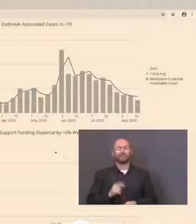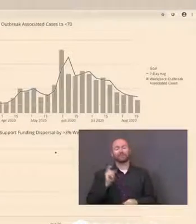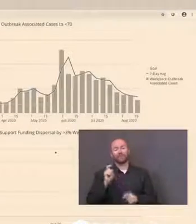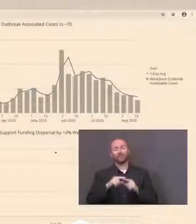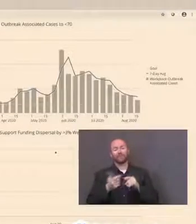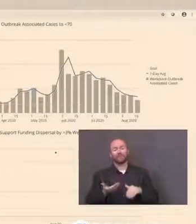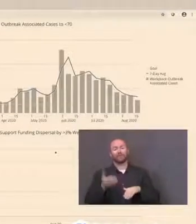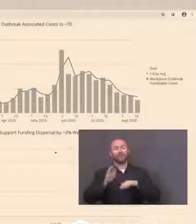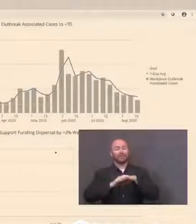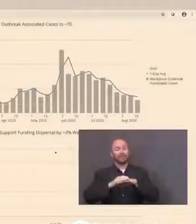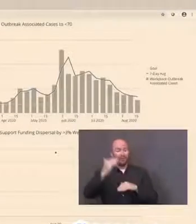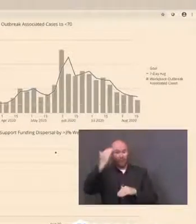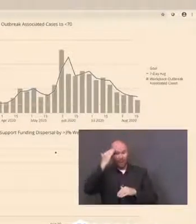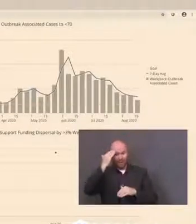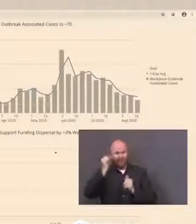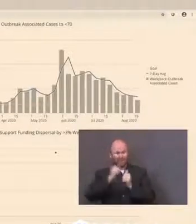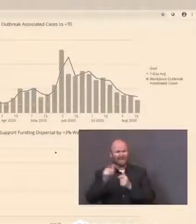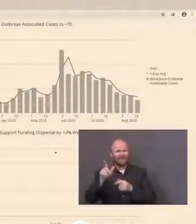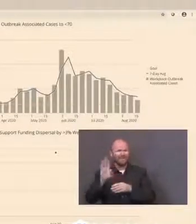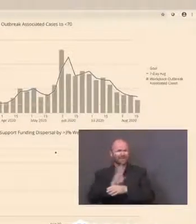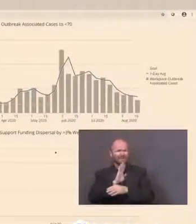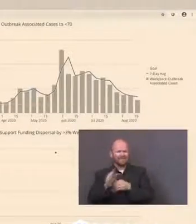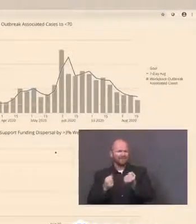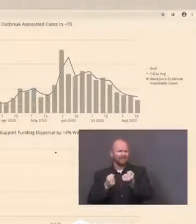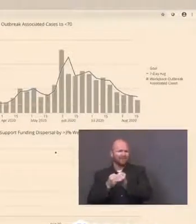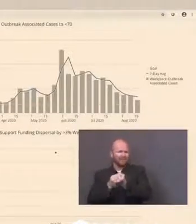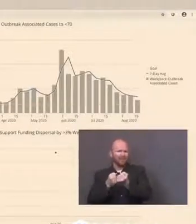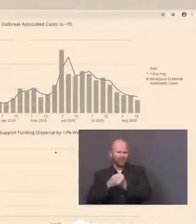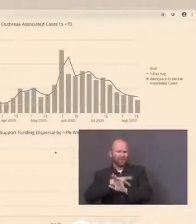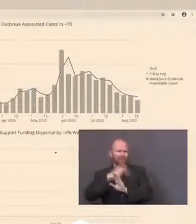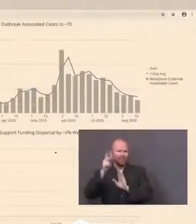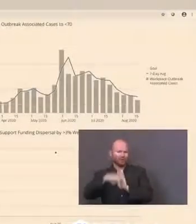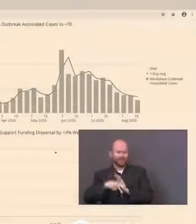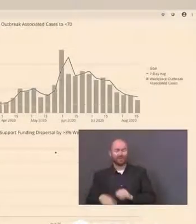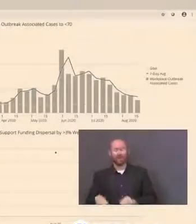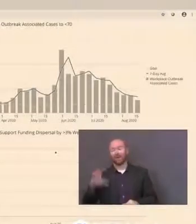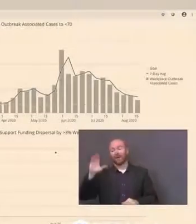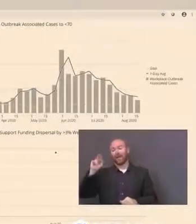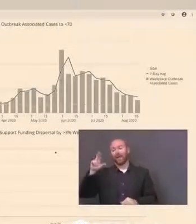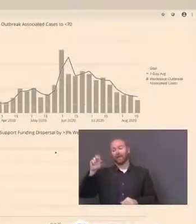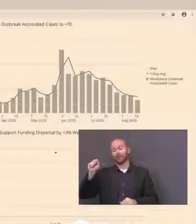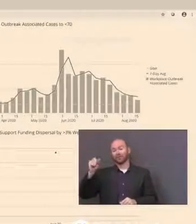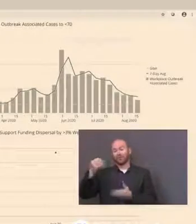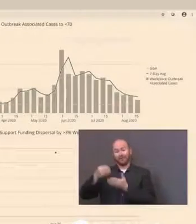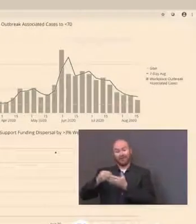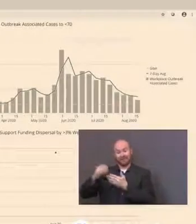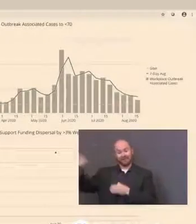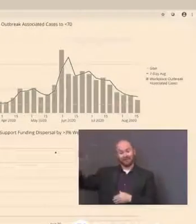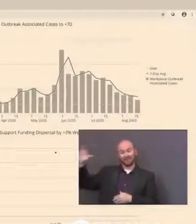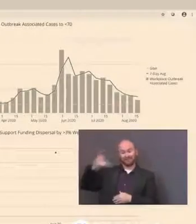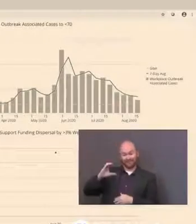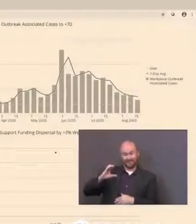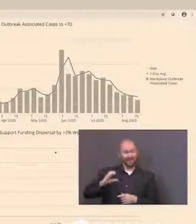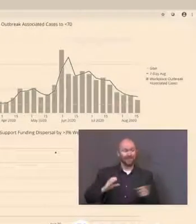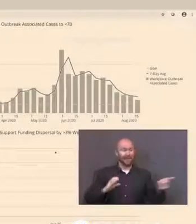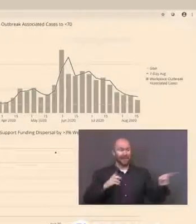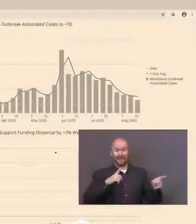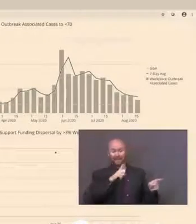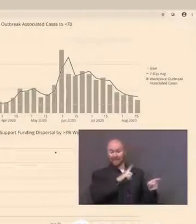business support programs. We've been very fortunate with the CARES Act funding, with legislative funding that has been given. There are grants available